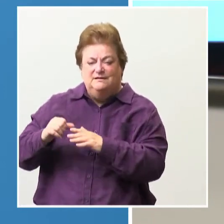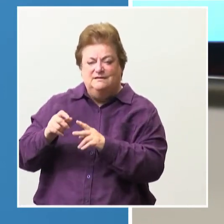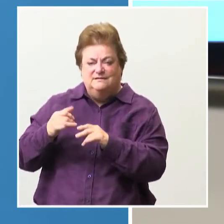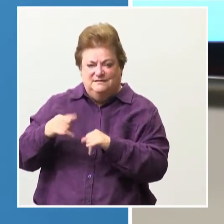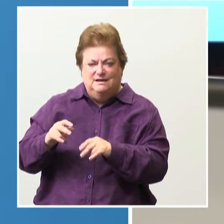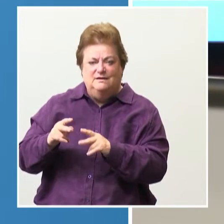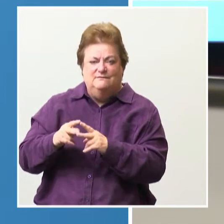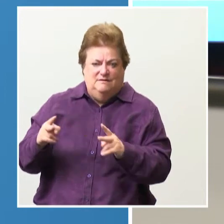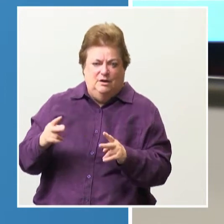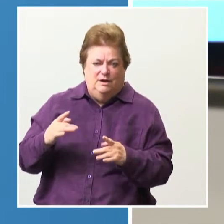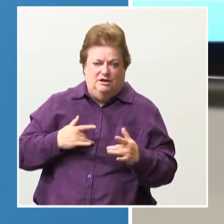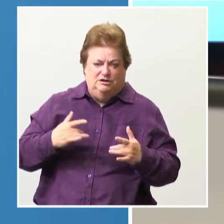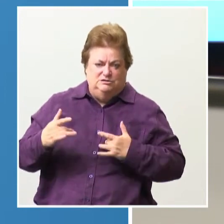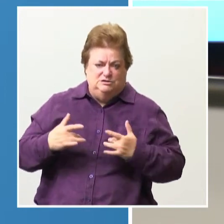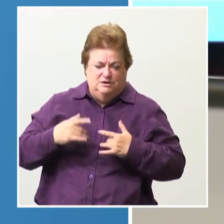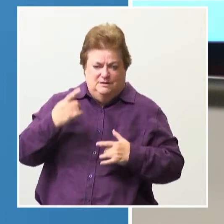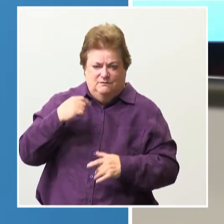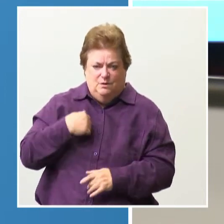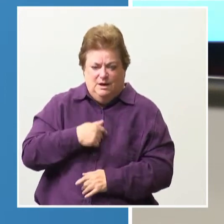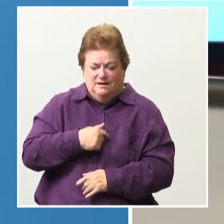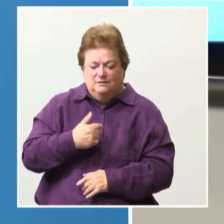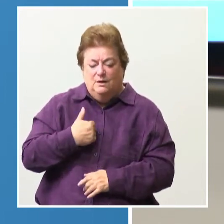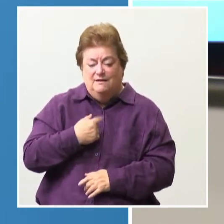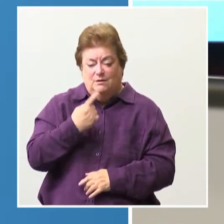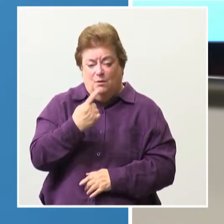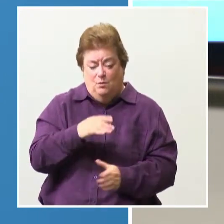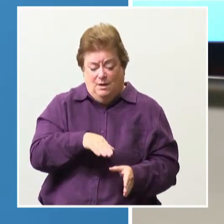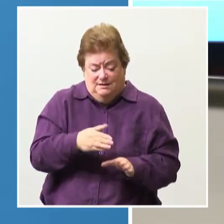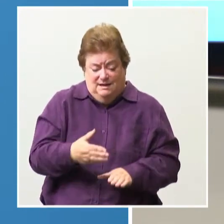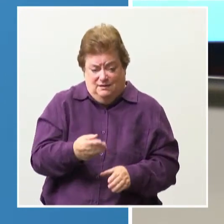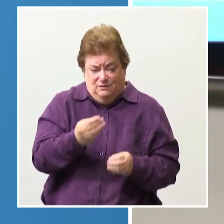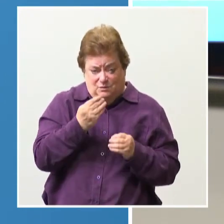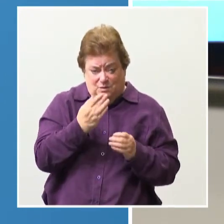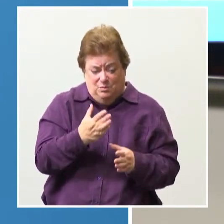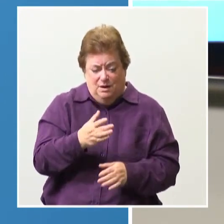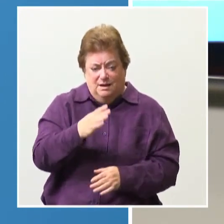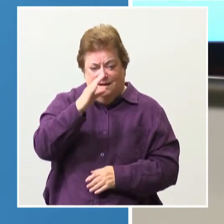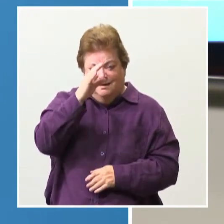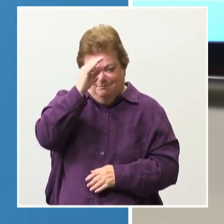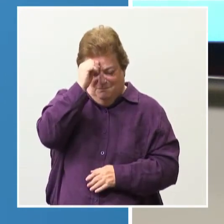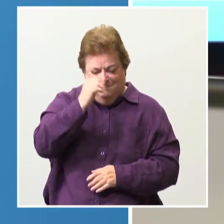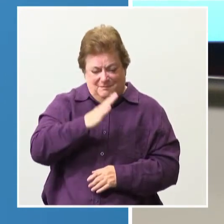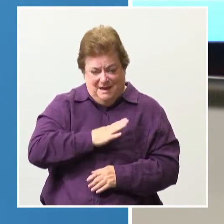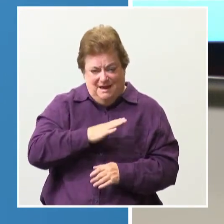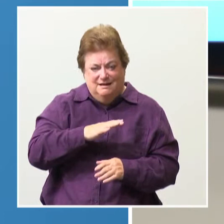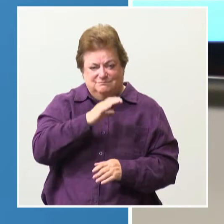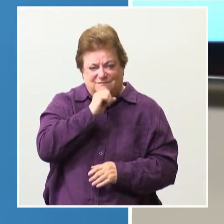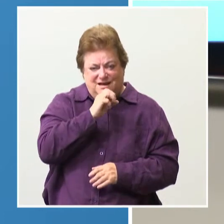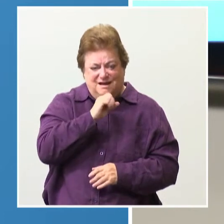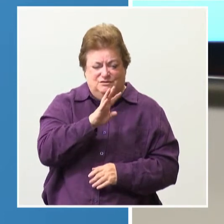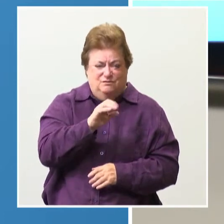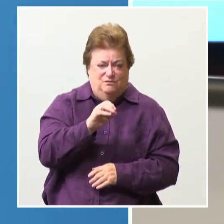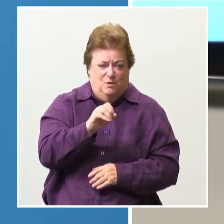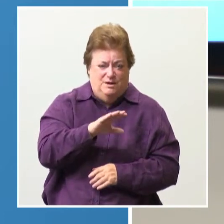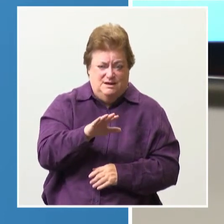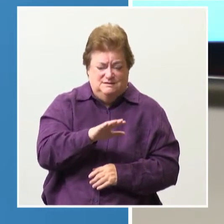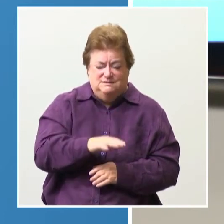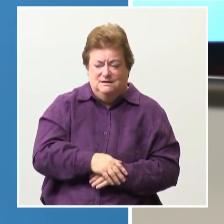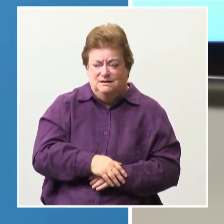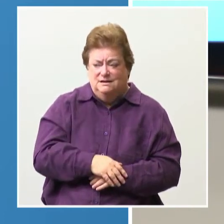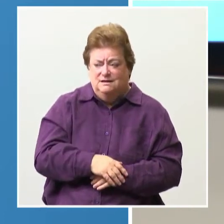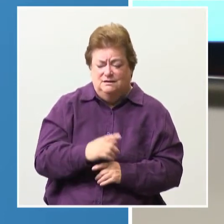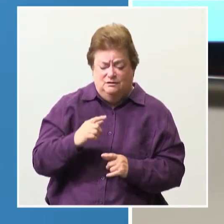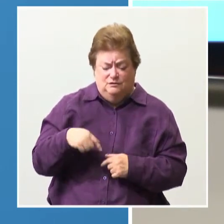concerning. We have one death to report today, a man in his 40s. So far